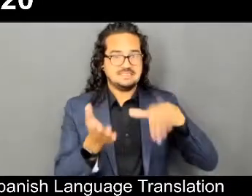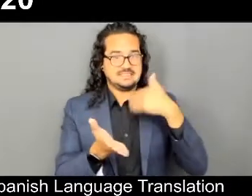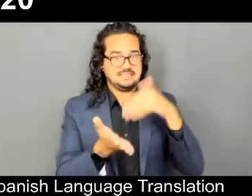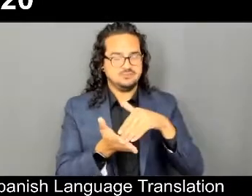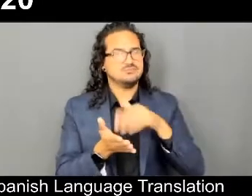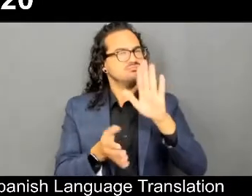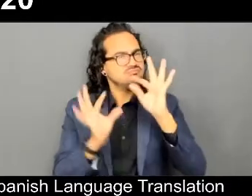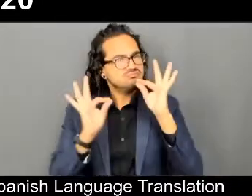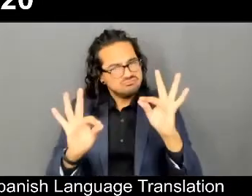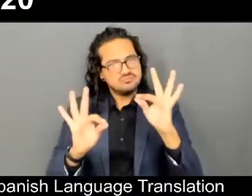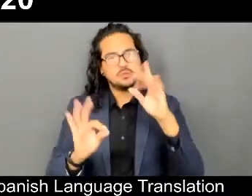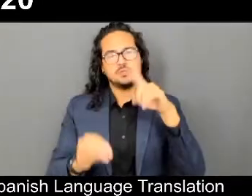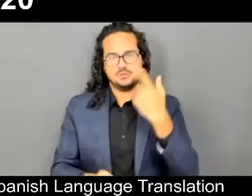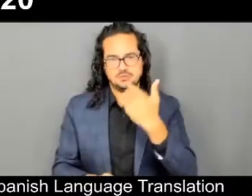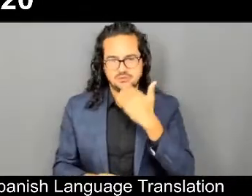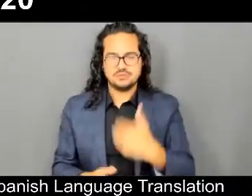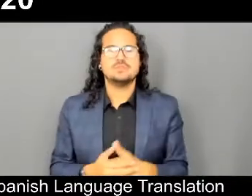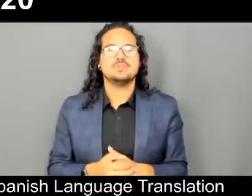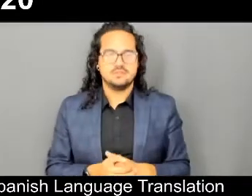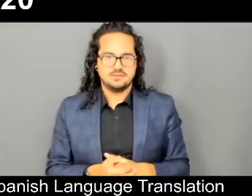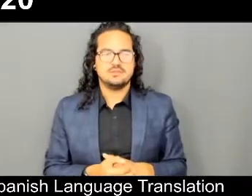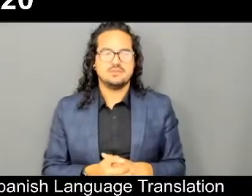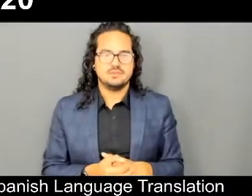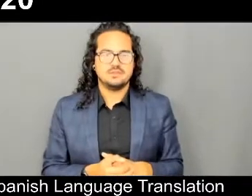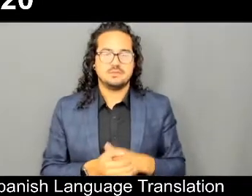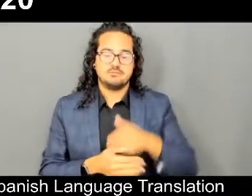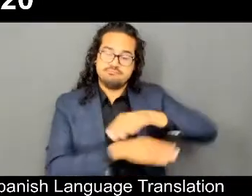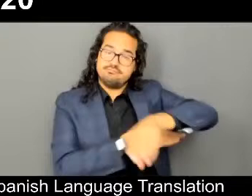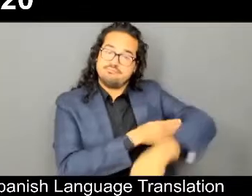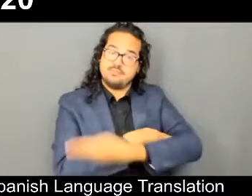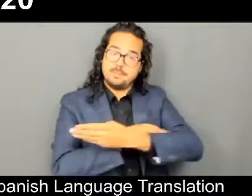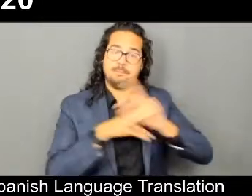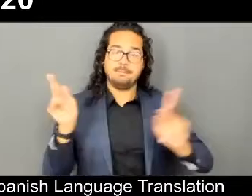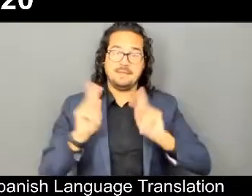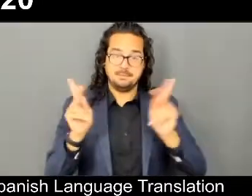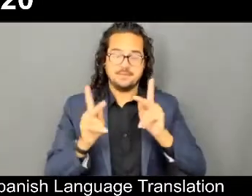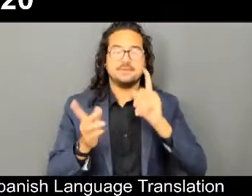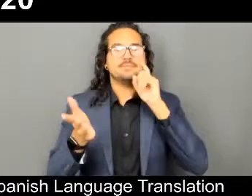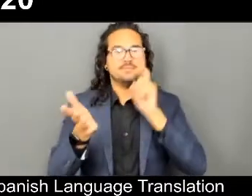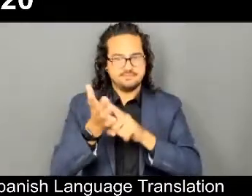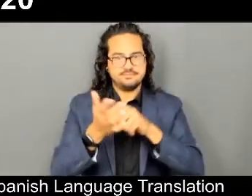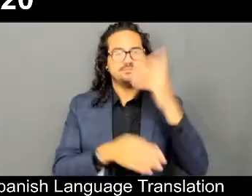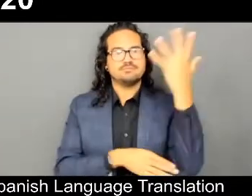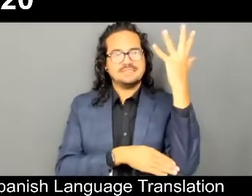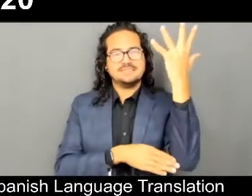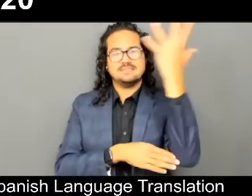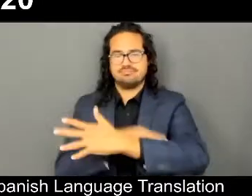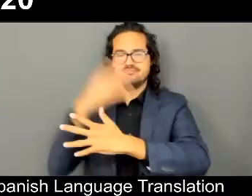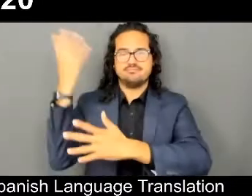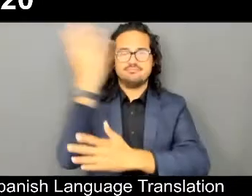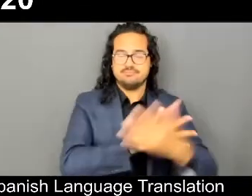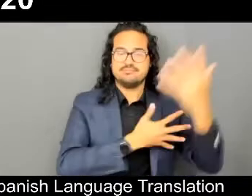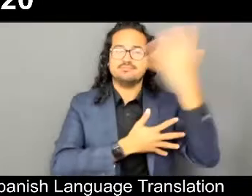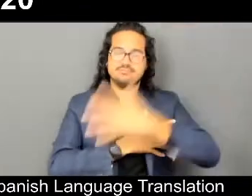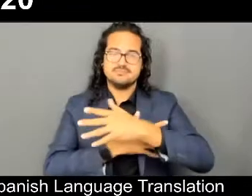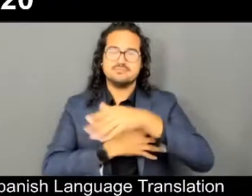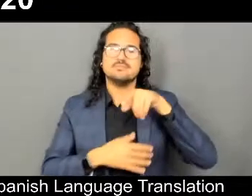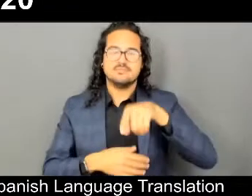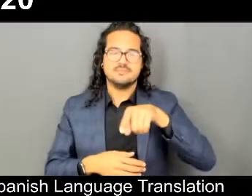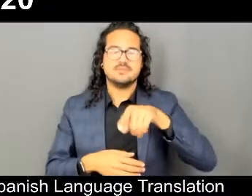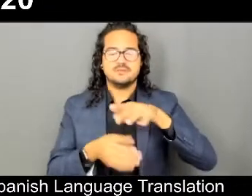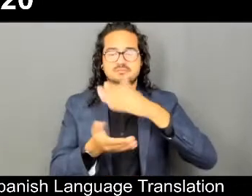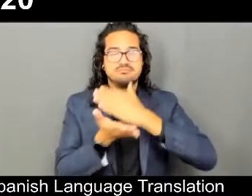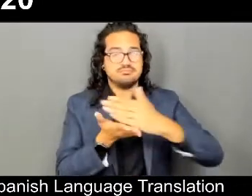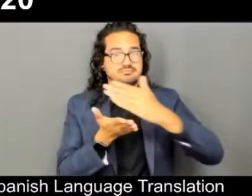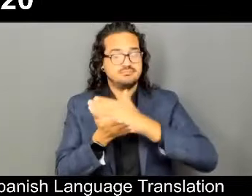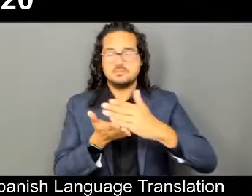the dozer line there behind the visitor center last night, but there was no issues or concerns. It got picked up pretty quick and taken